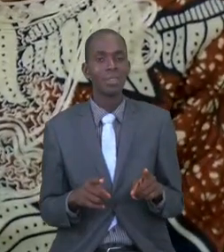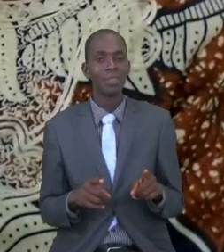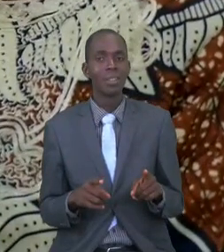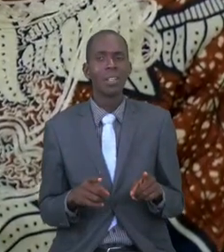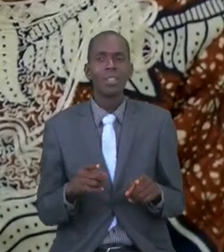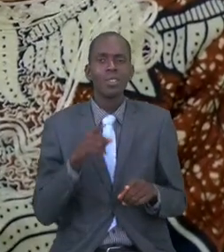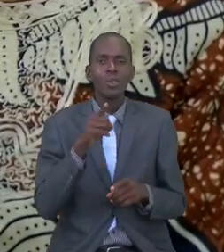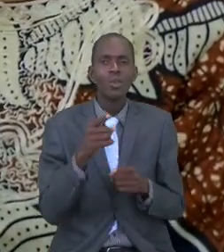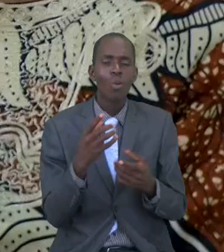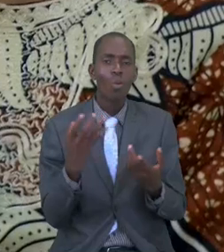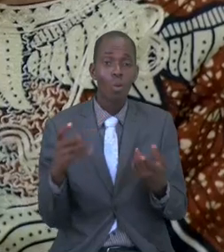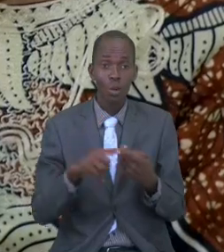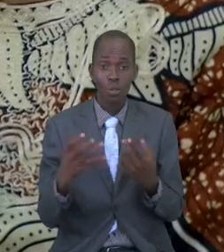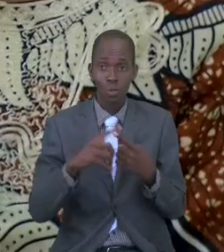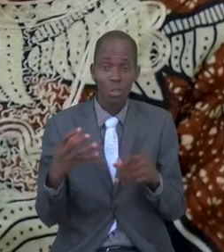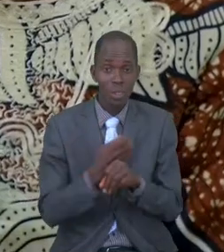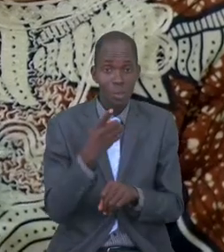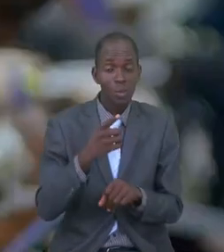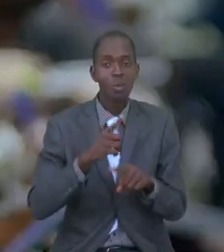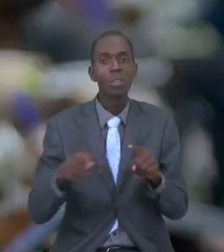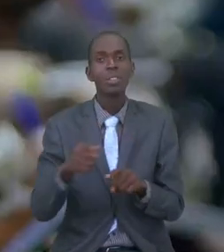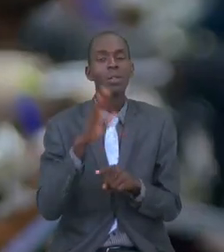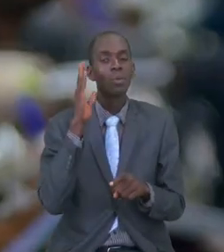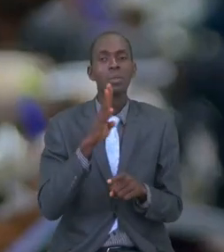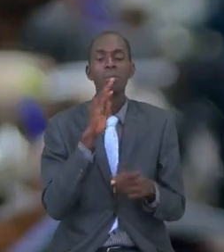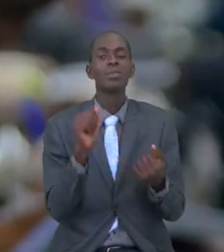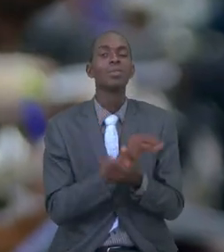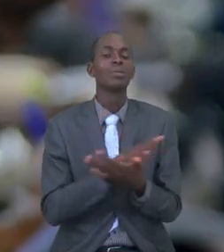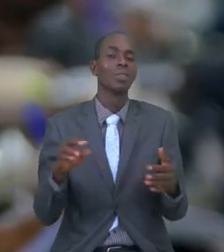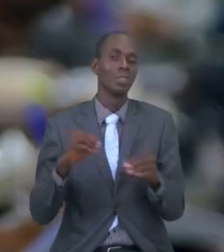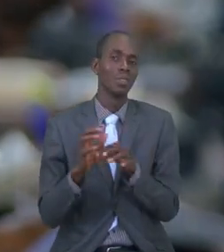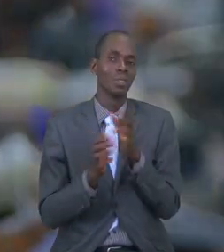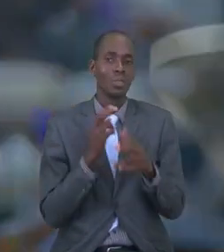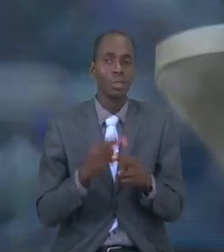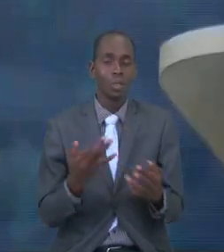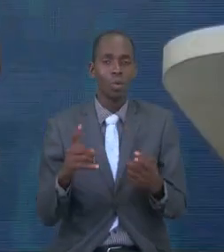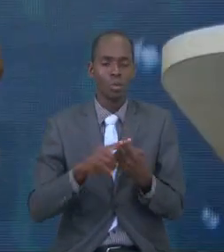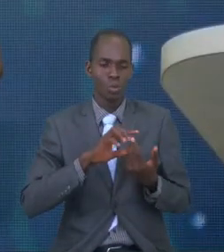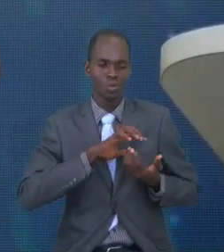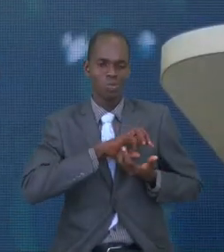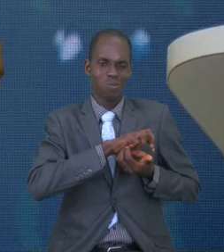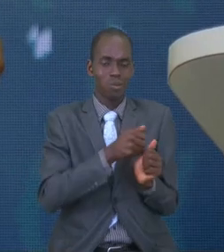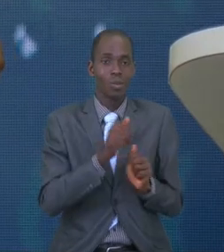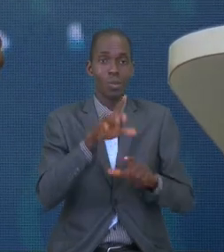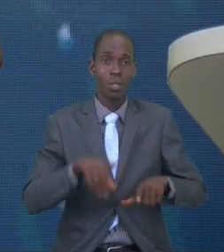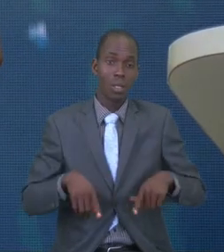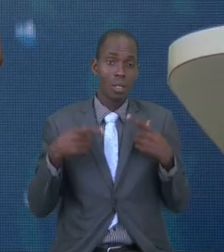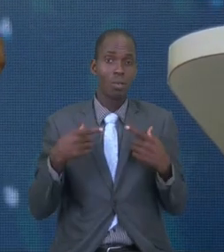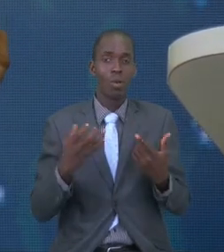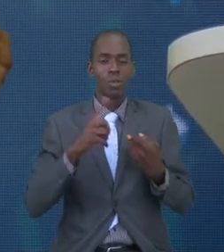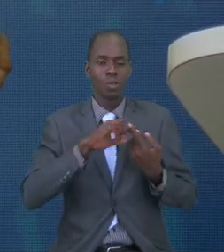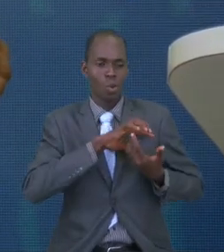They want to take you, they are gone. They want to squeeze your life.